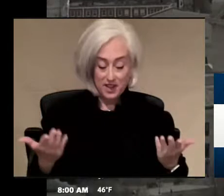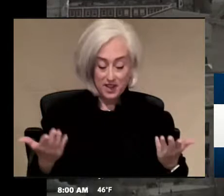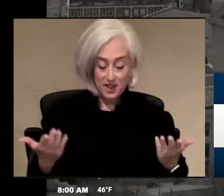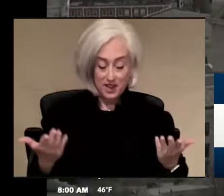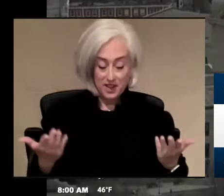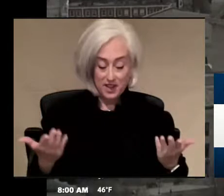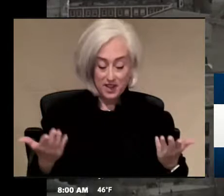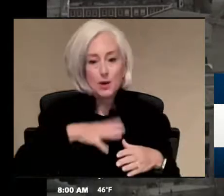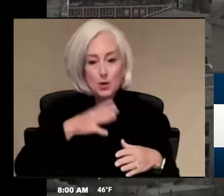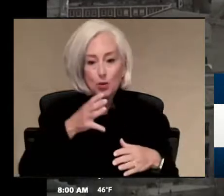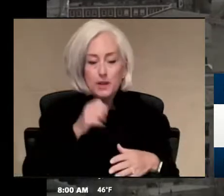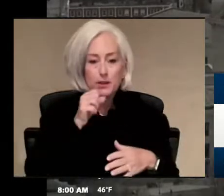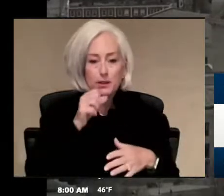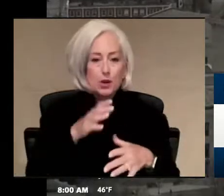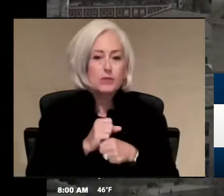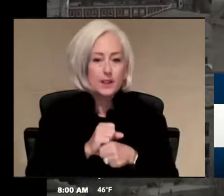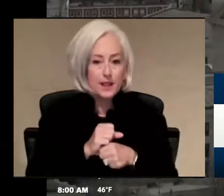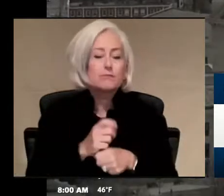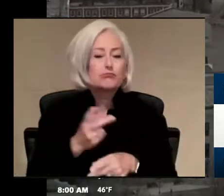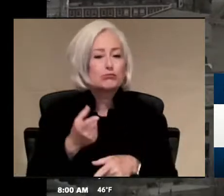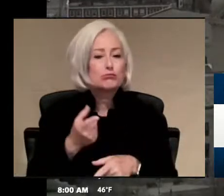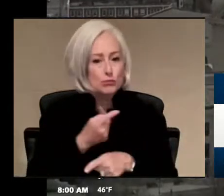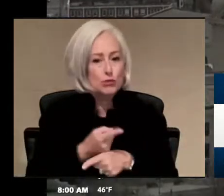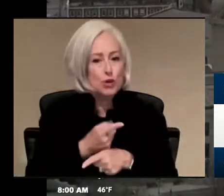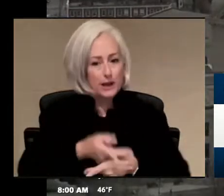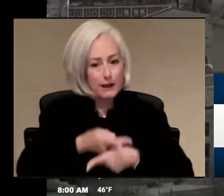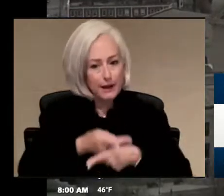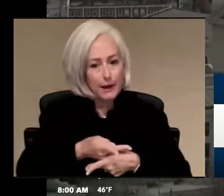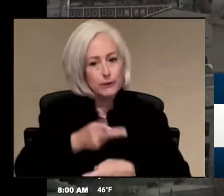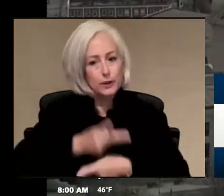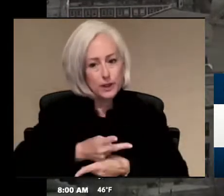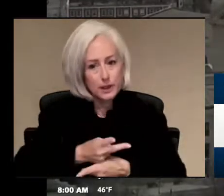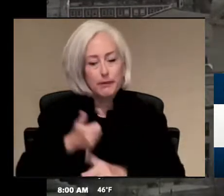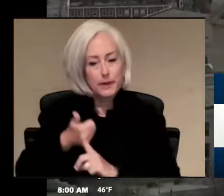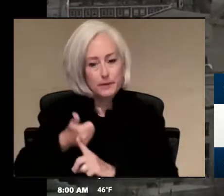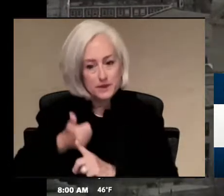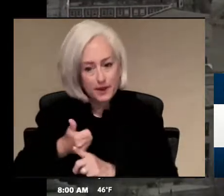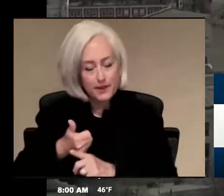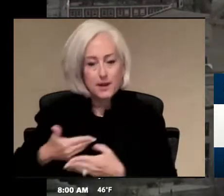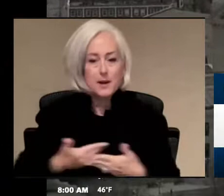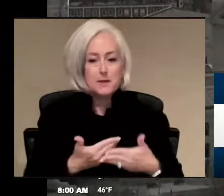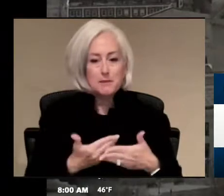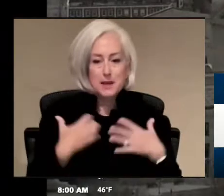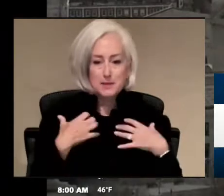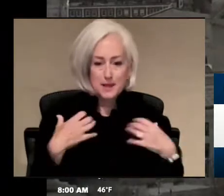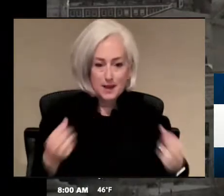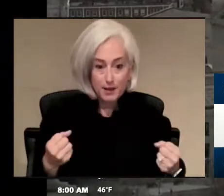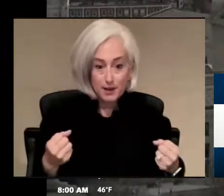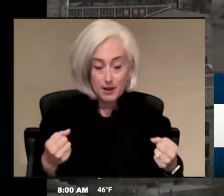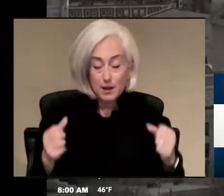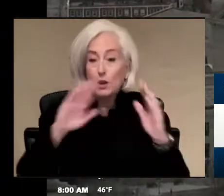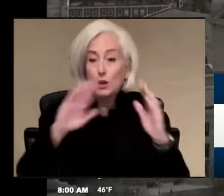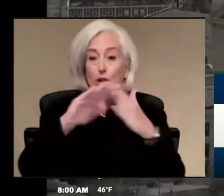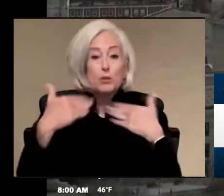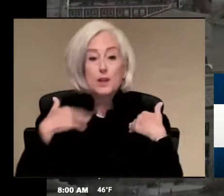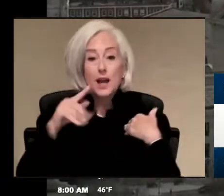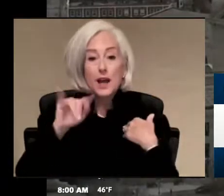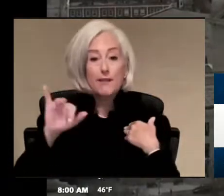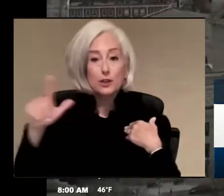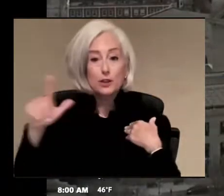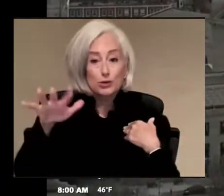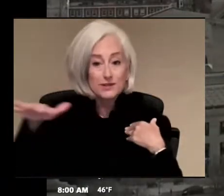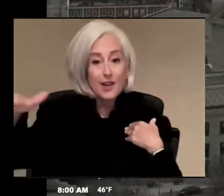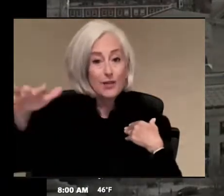to keep their babies healthy. The community has tools out there for you. Open mics with me, Dr. Steve